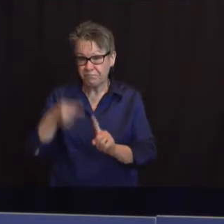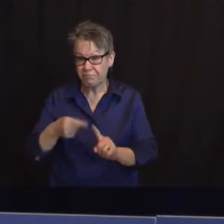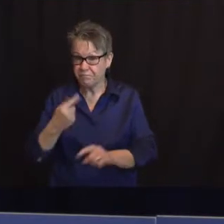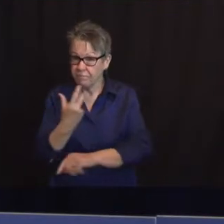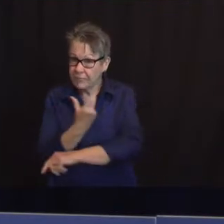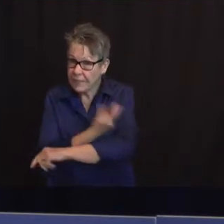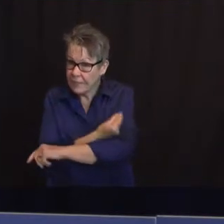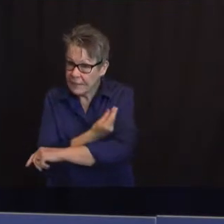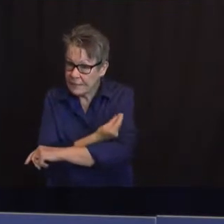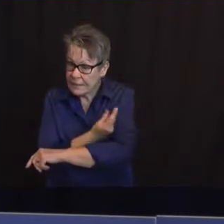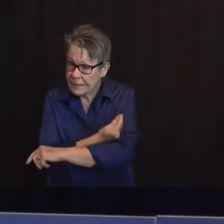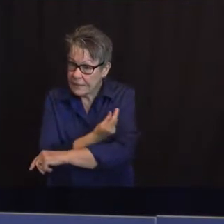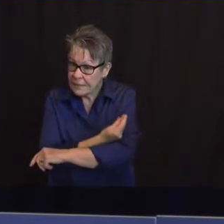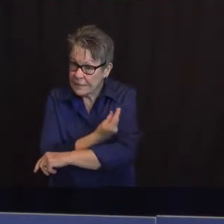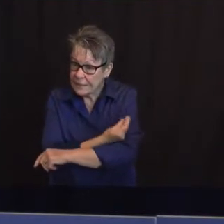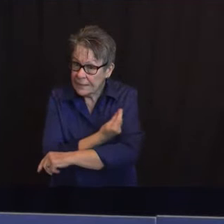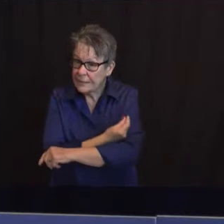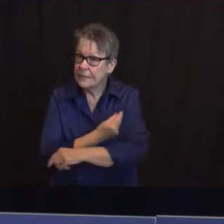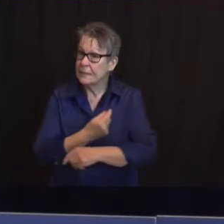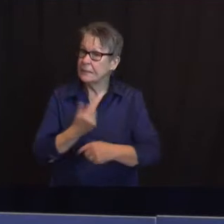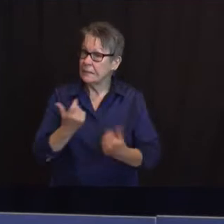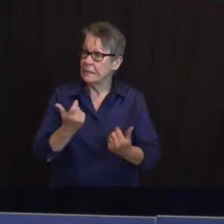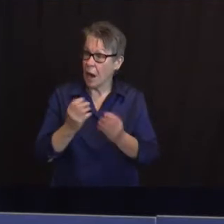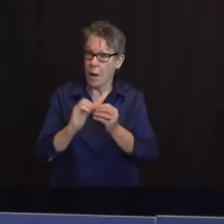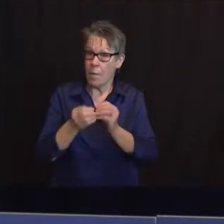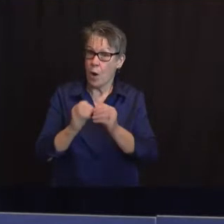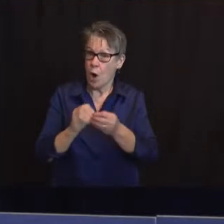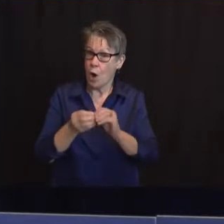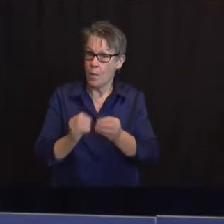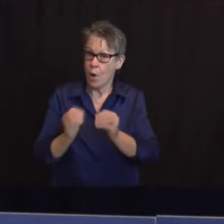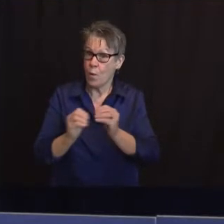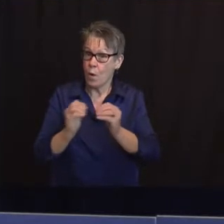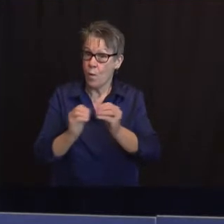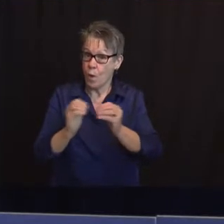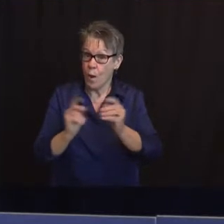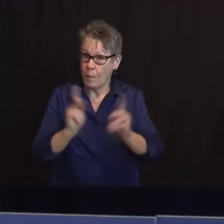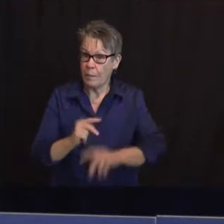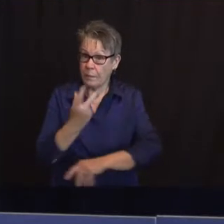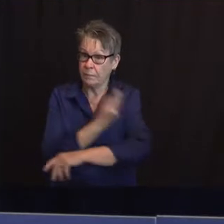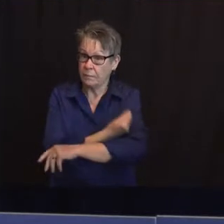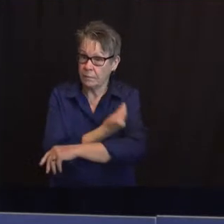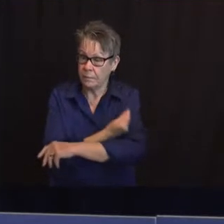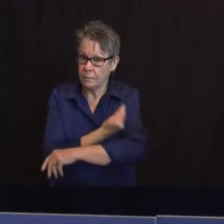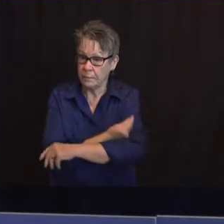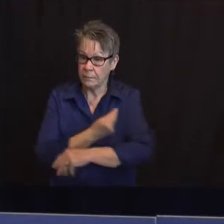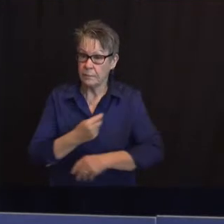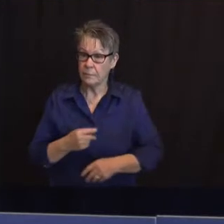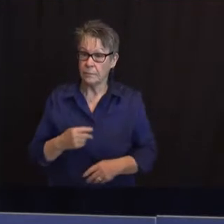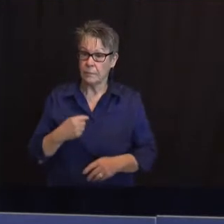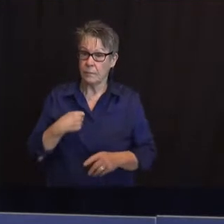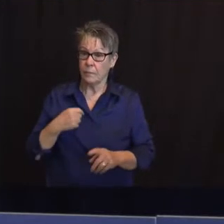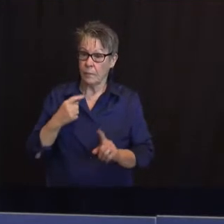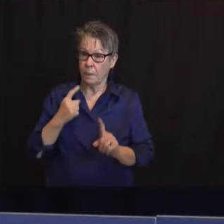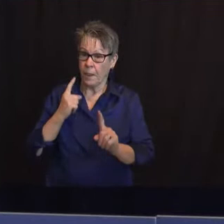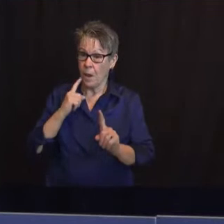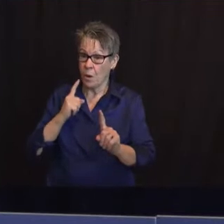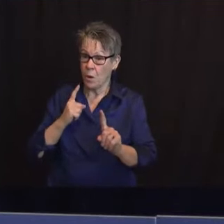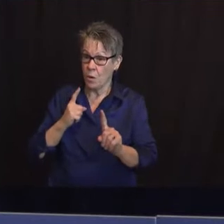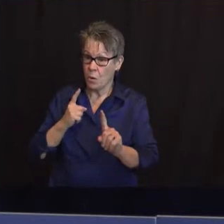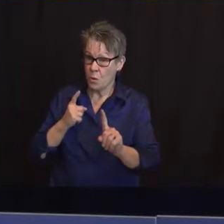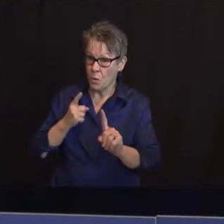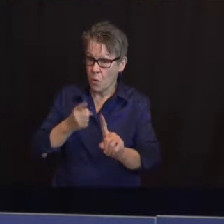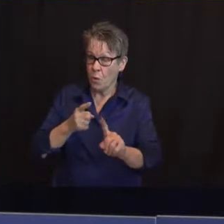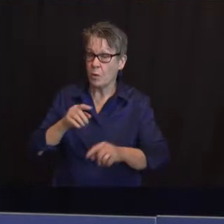About 74% of those 65 to 79 have received at least one dose